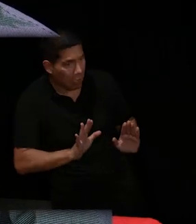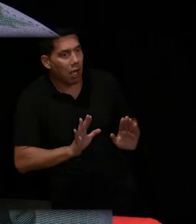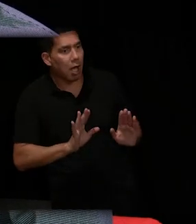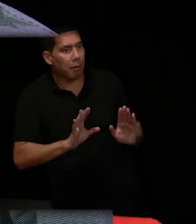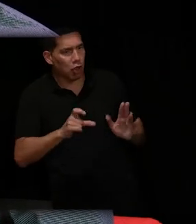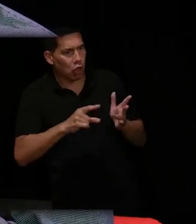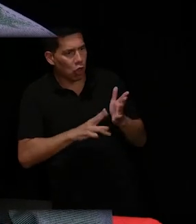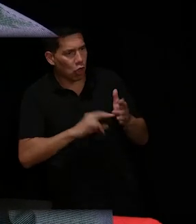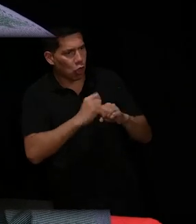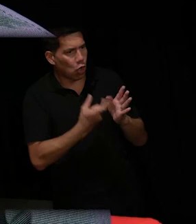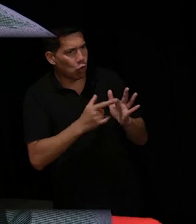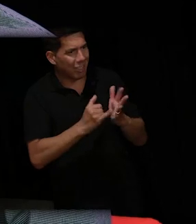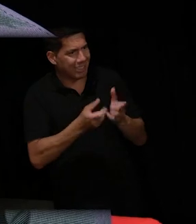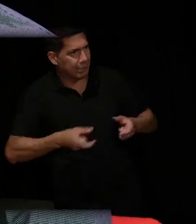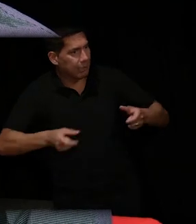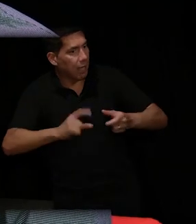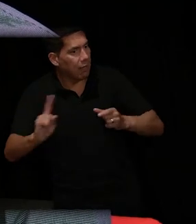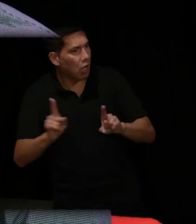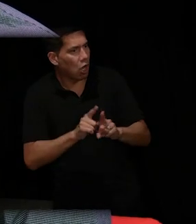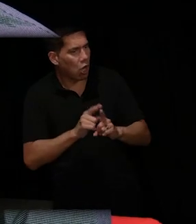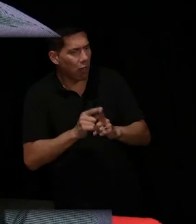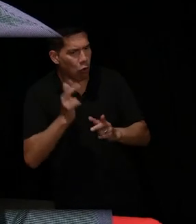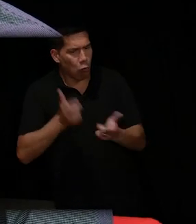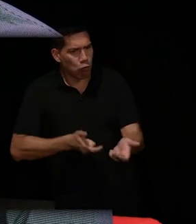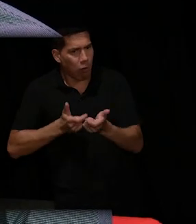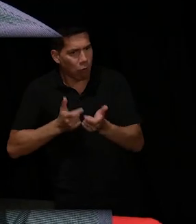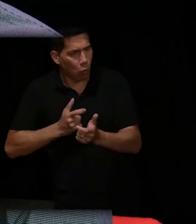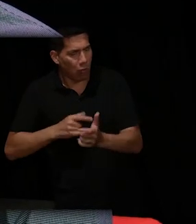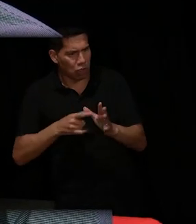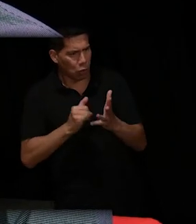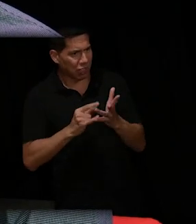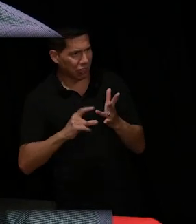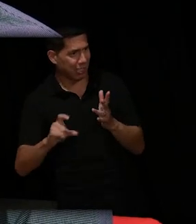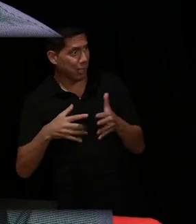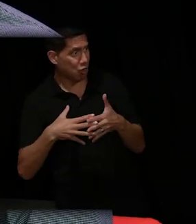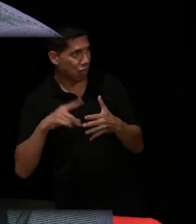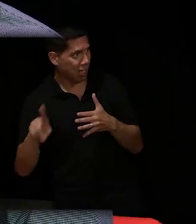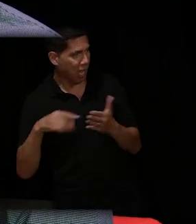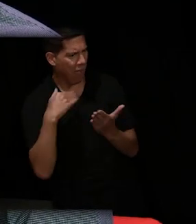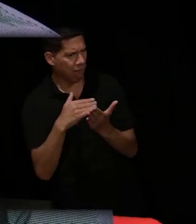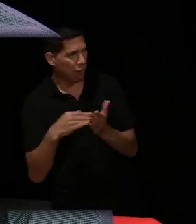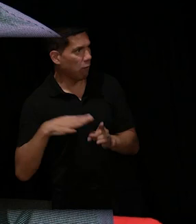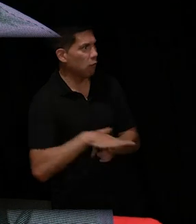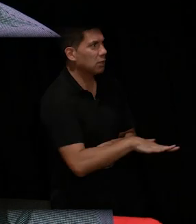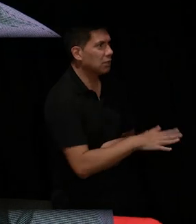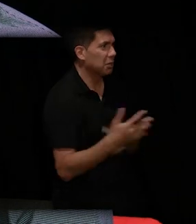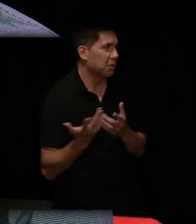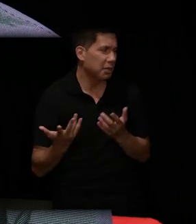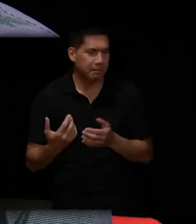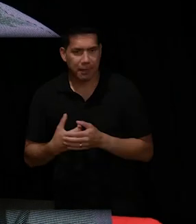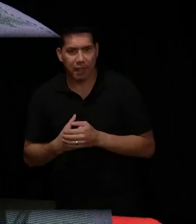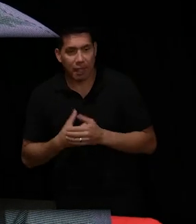National Rifle Association, which has outsized influence in America. So I think it was an area